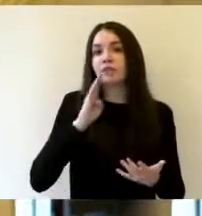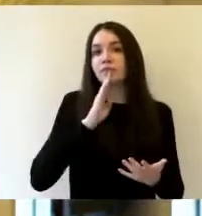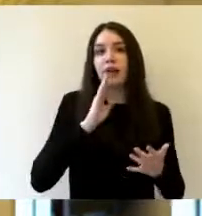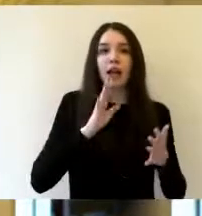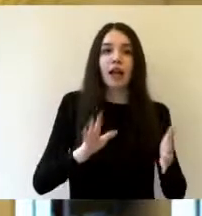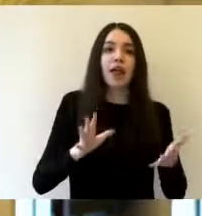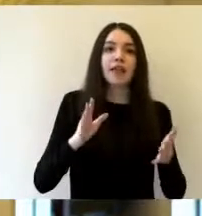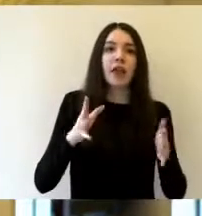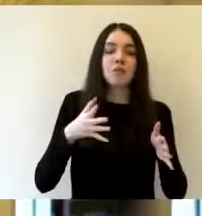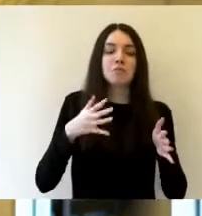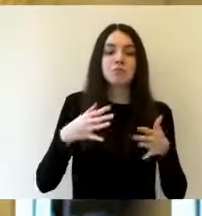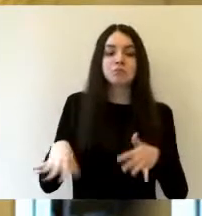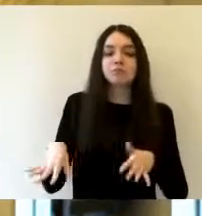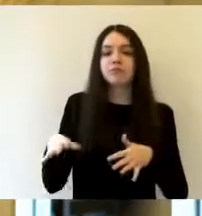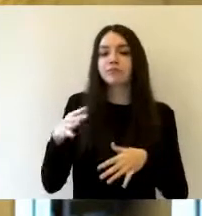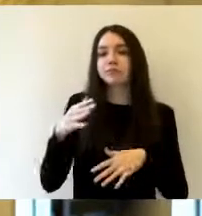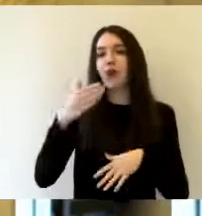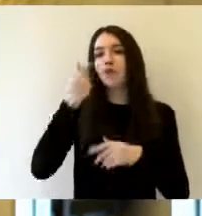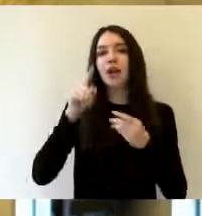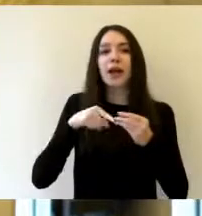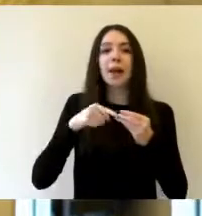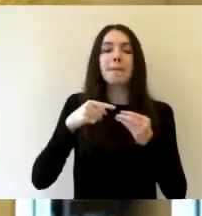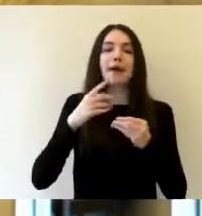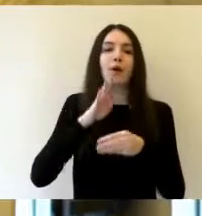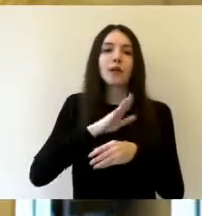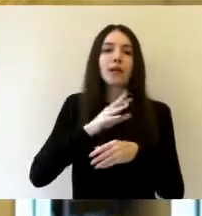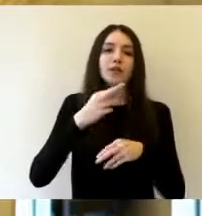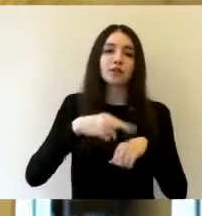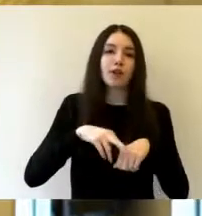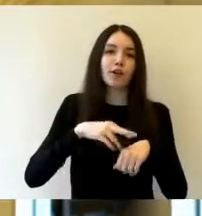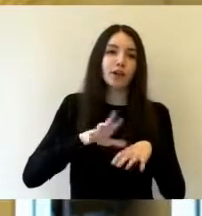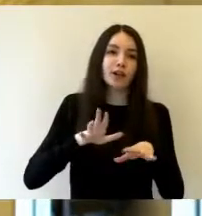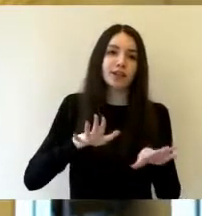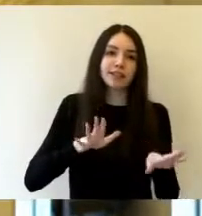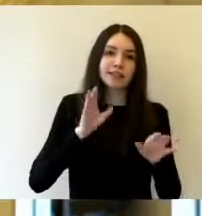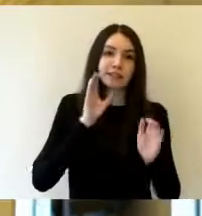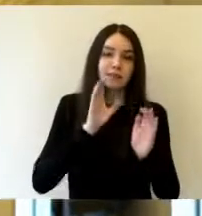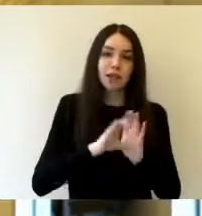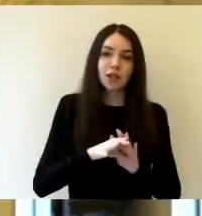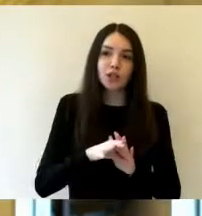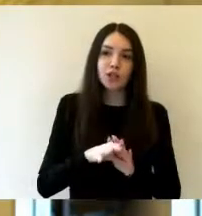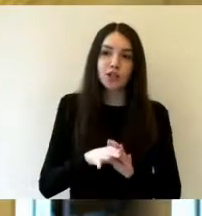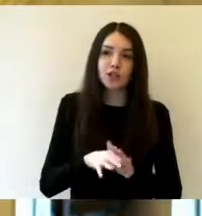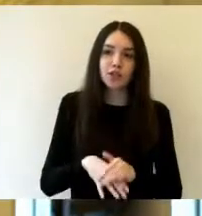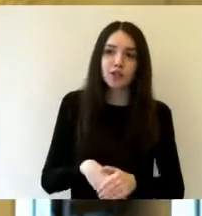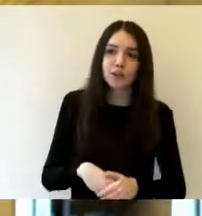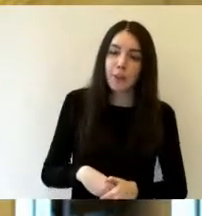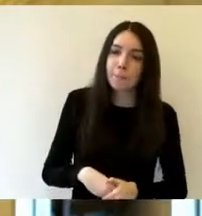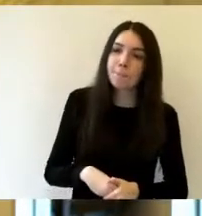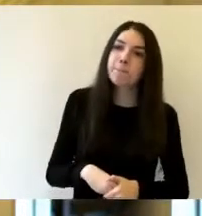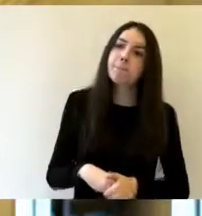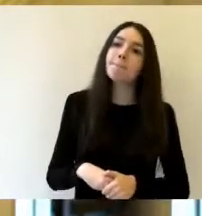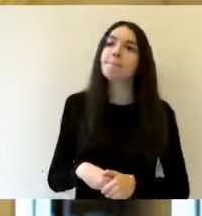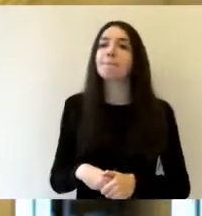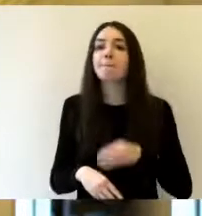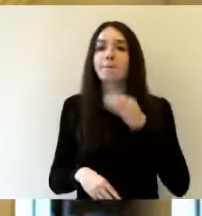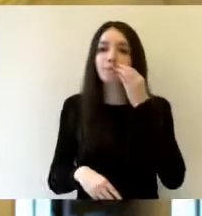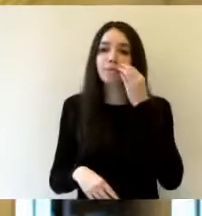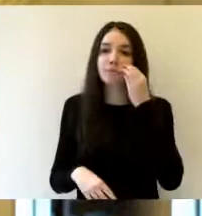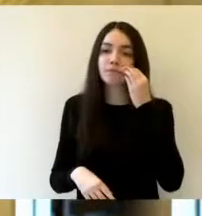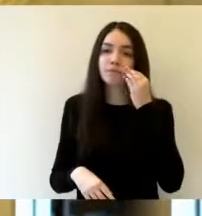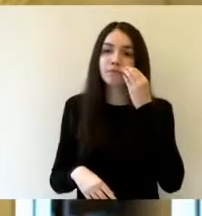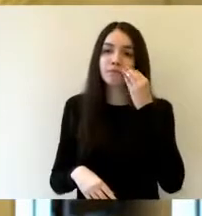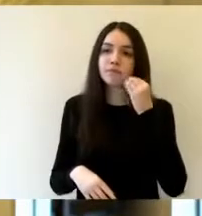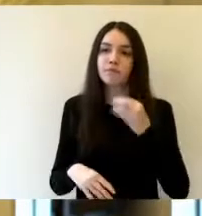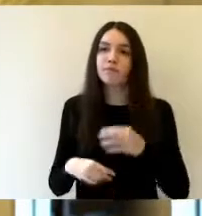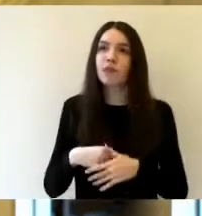reference, and then just go on. So yeah, Giancarlo, he's actually a very apt artist. And